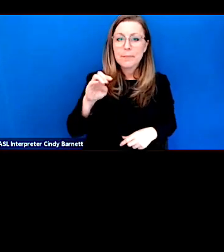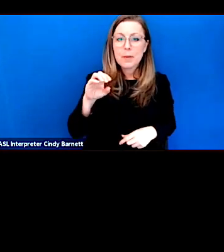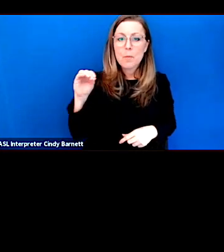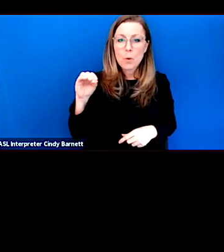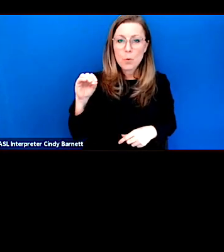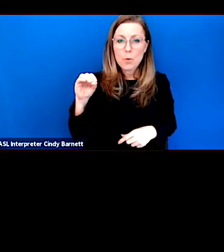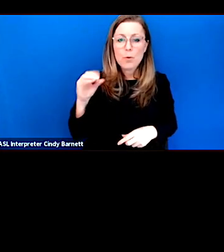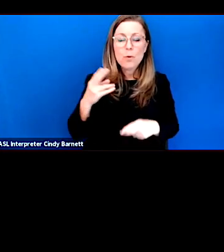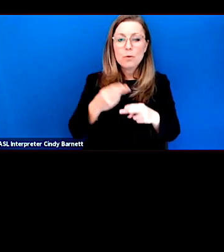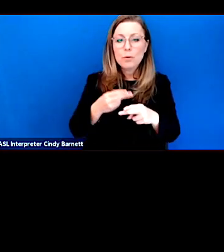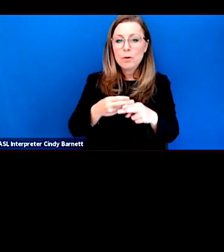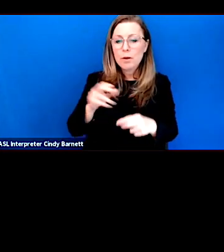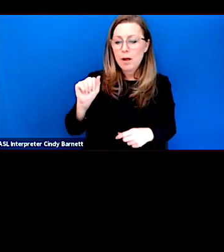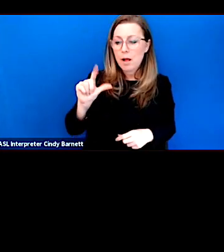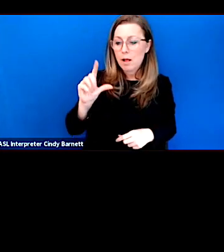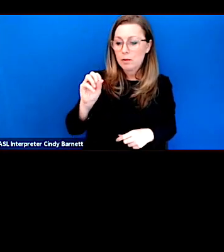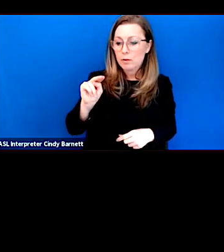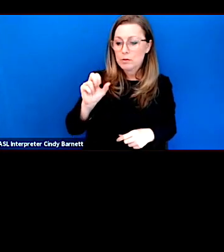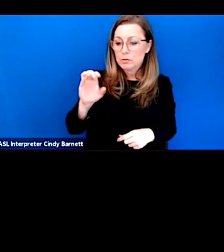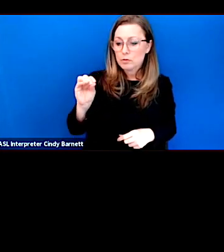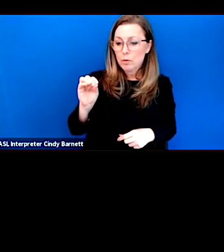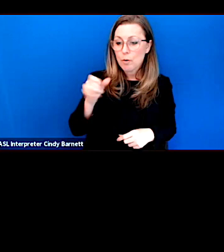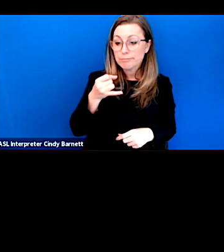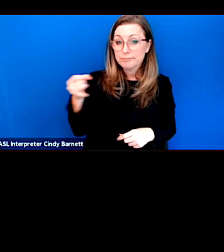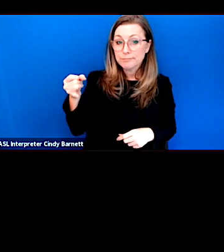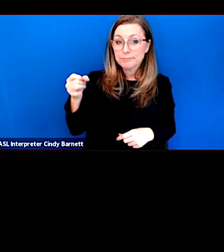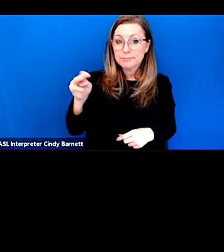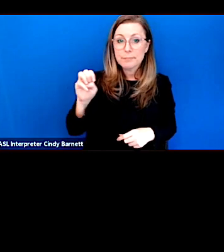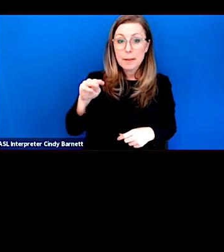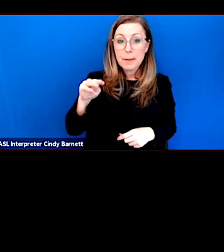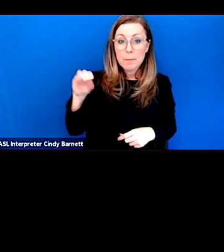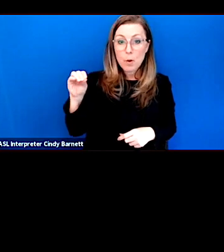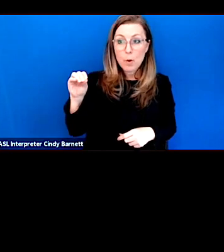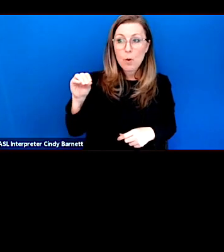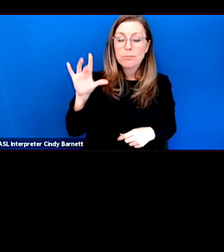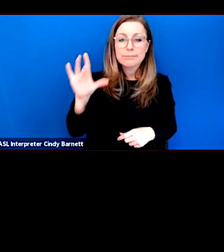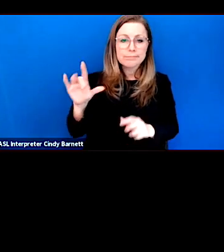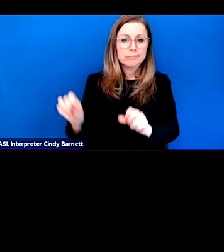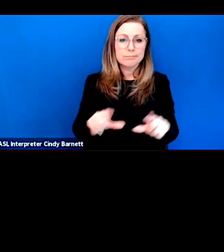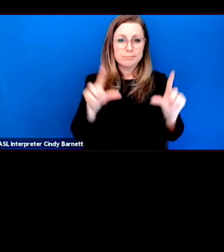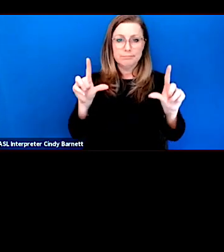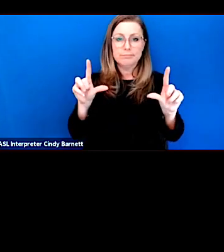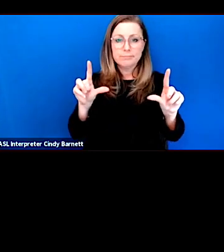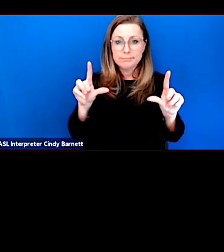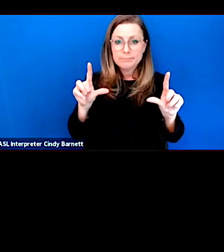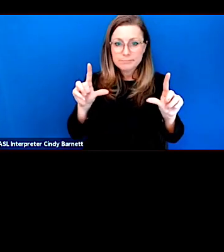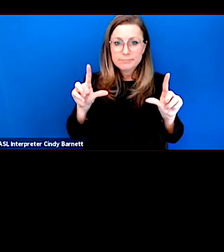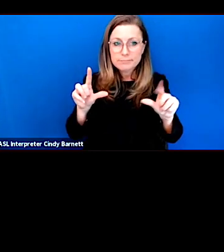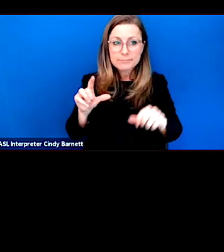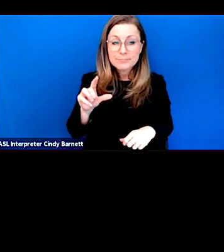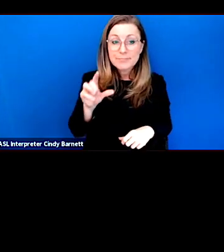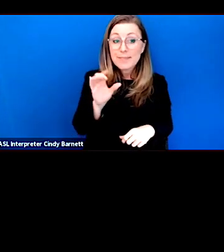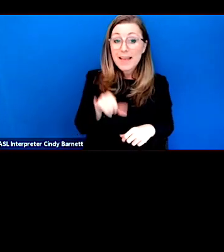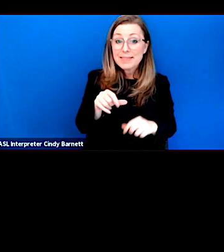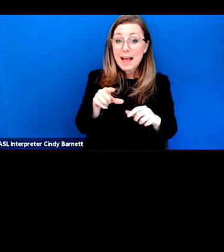Alonso _memo in the Dropbox, and open that up on your computer. And this exercise is going to practice